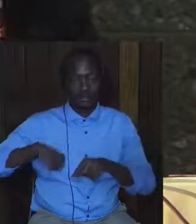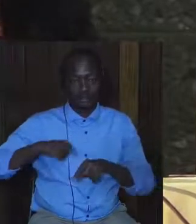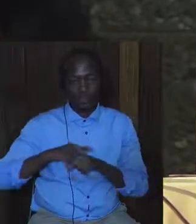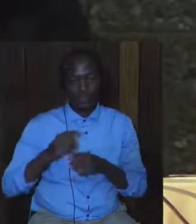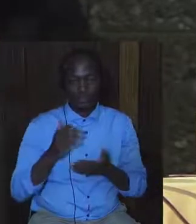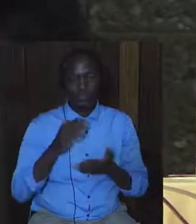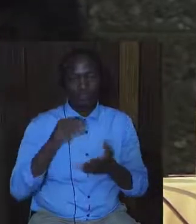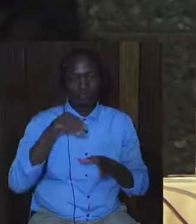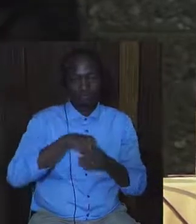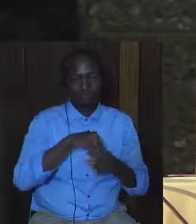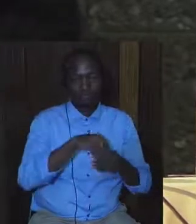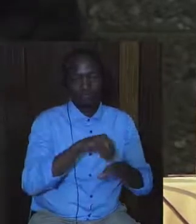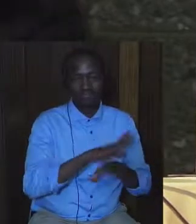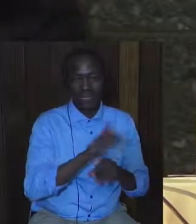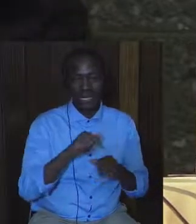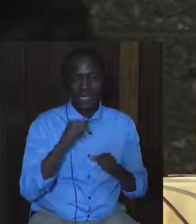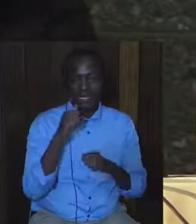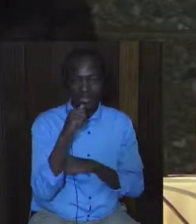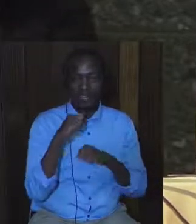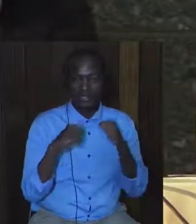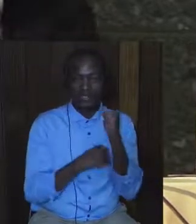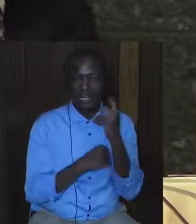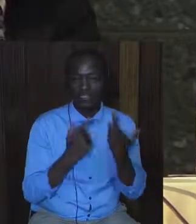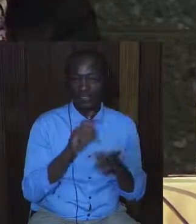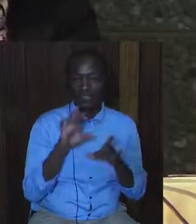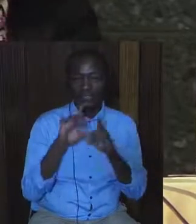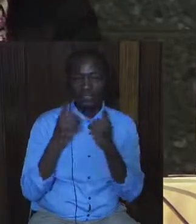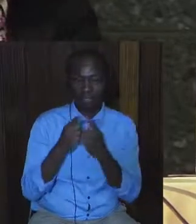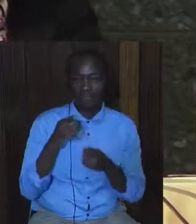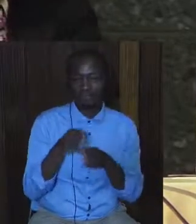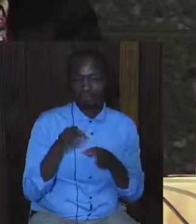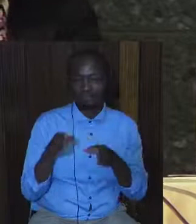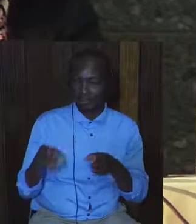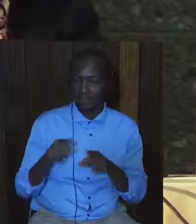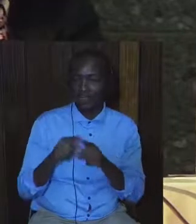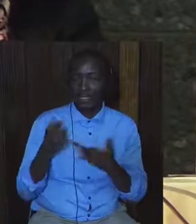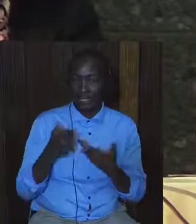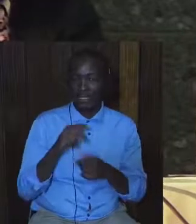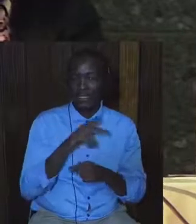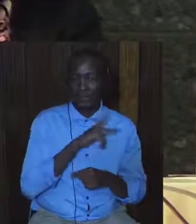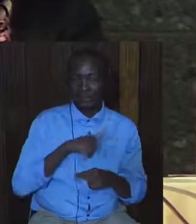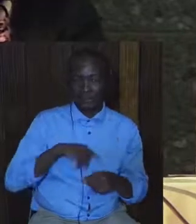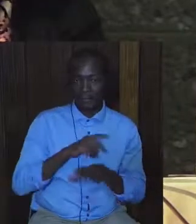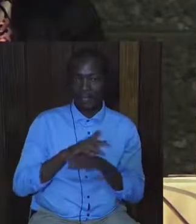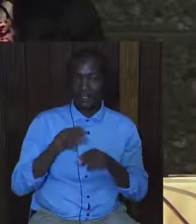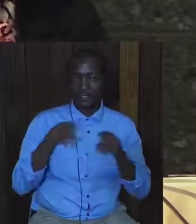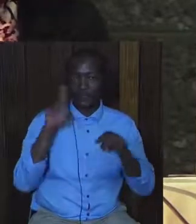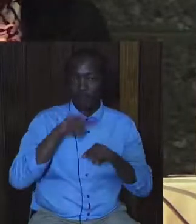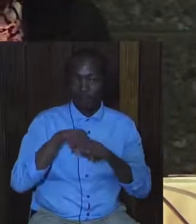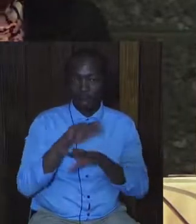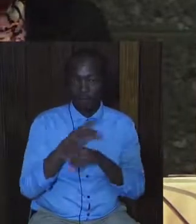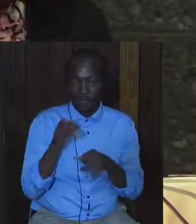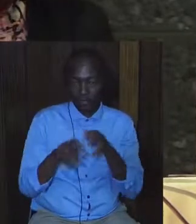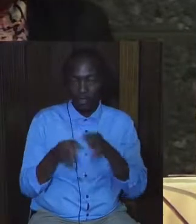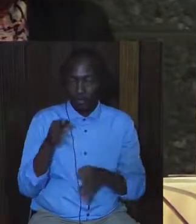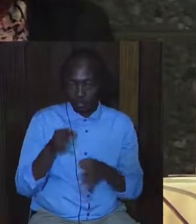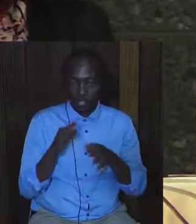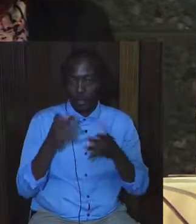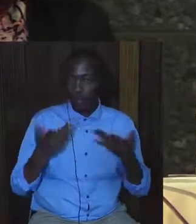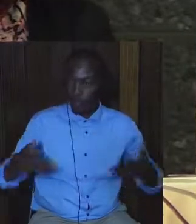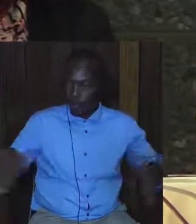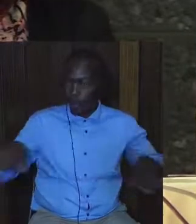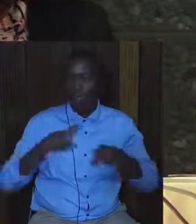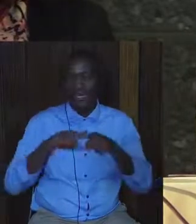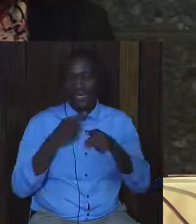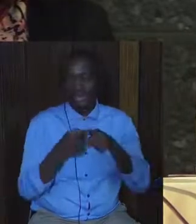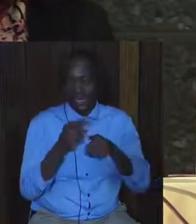structure, and also the infrastructure departments. Then you also have the Premier's Forum, where it is a political forum where all the executive mayors